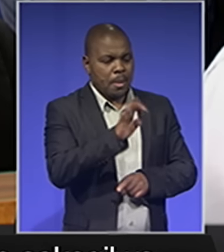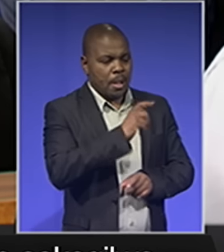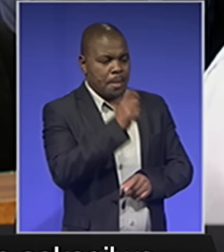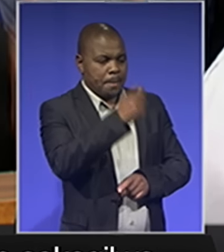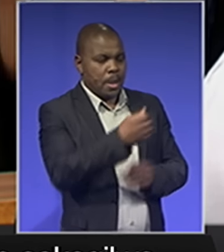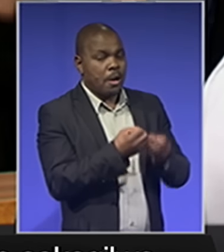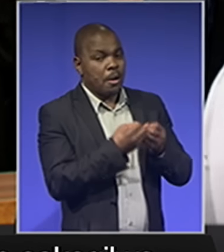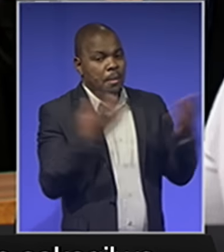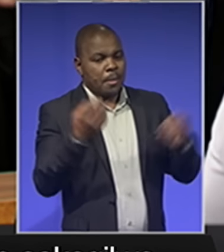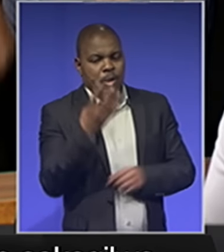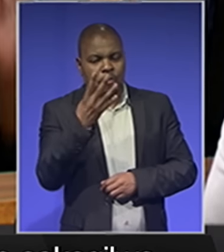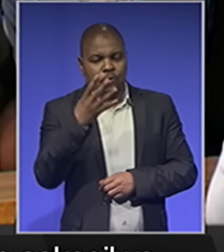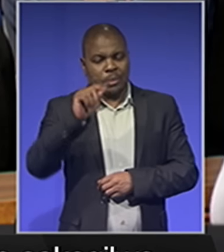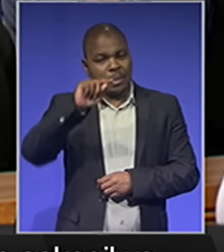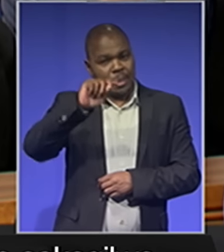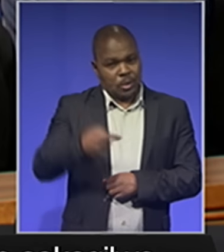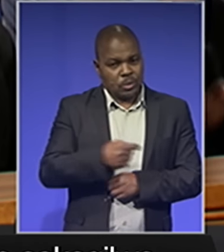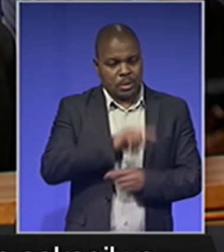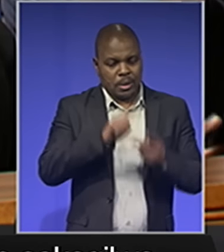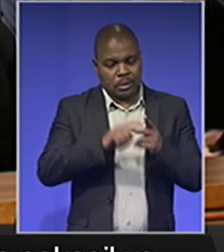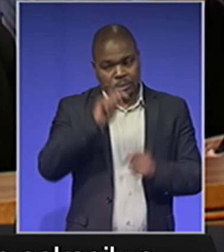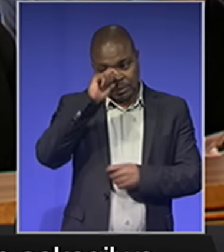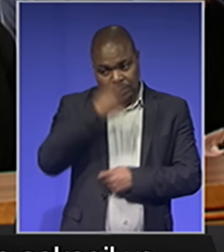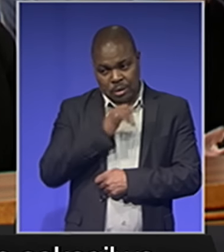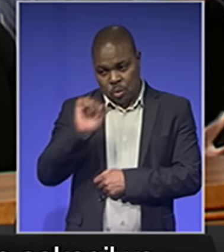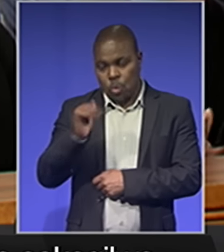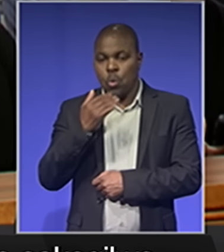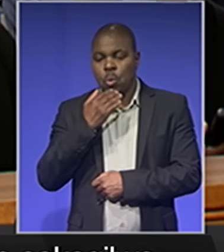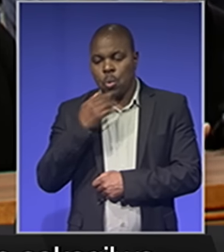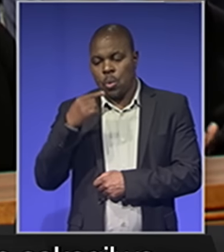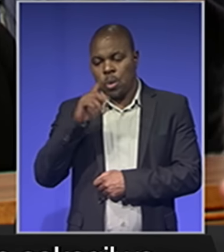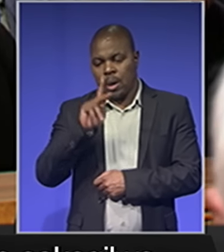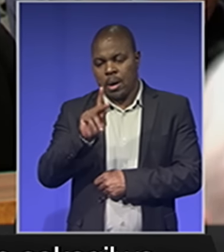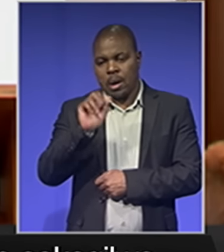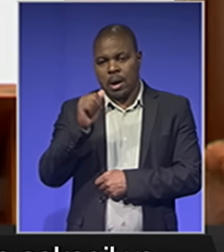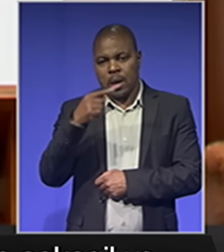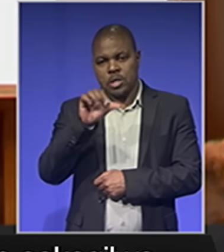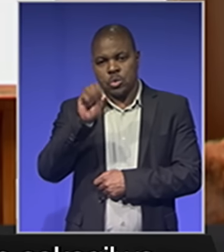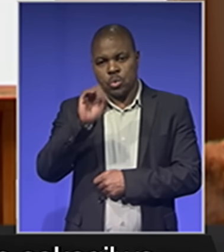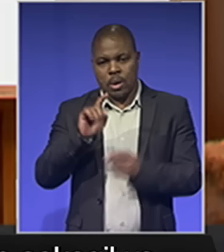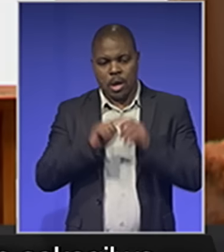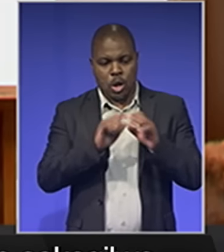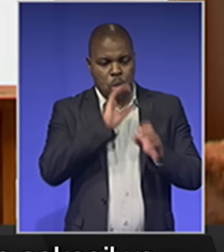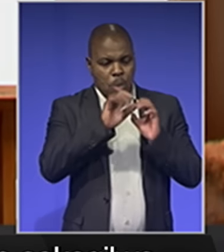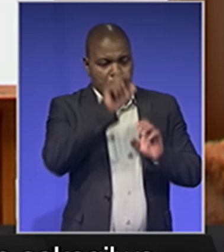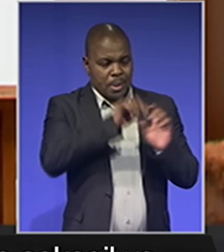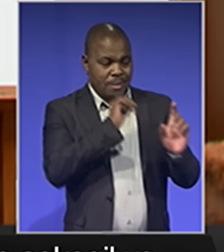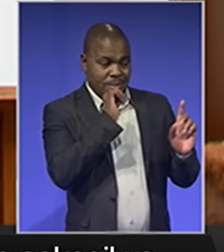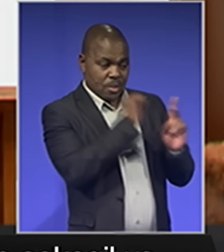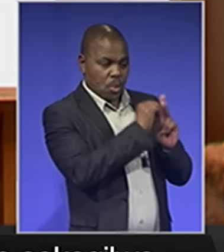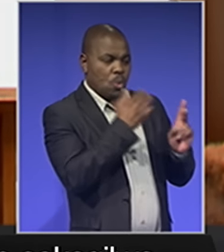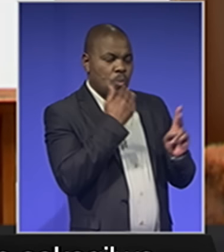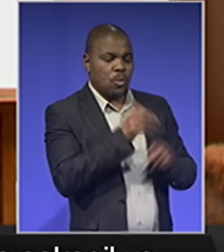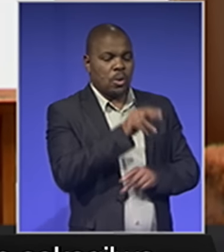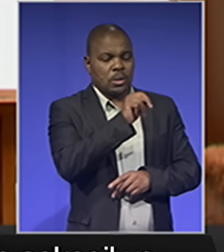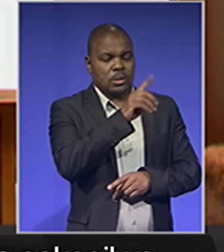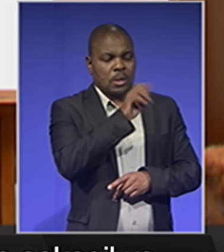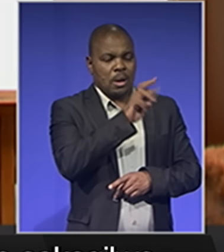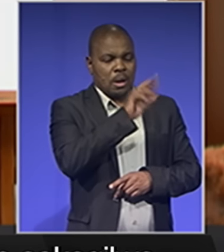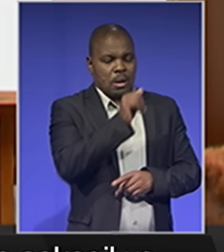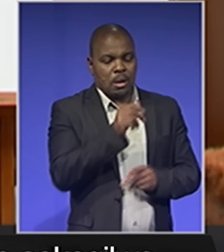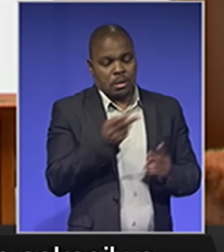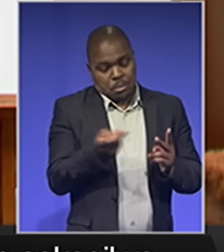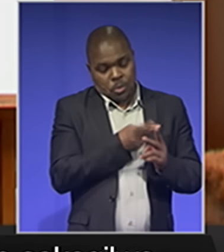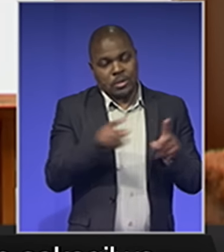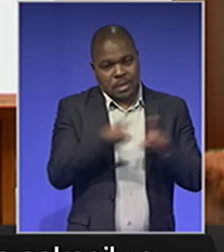dikete di le 40 fa morwa wa gagwe Kagiso le sebueledi sa ga Sandlana Vusindala ba golotswe ka beili